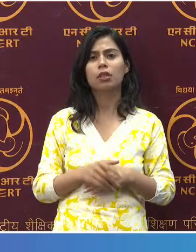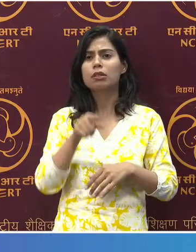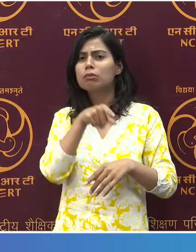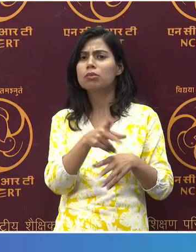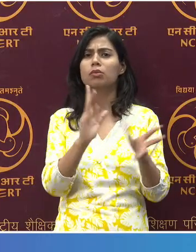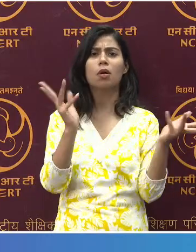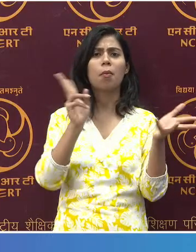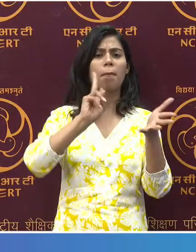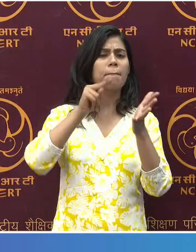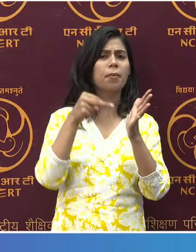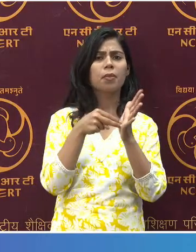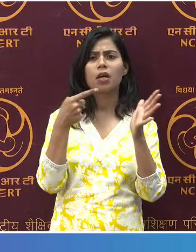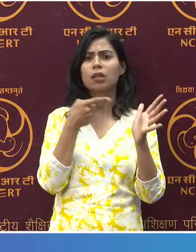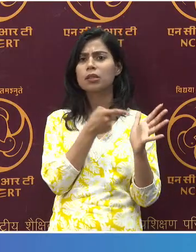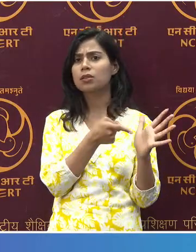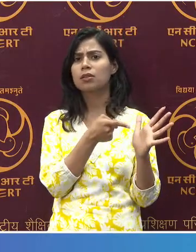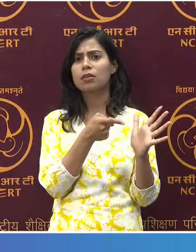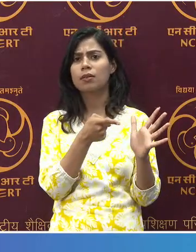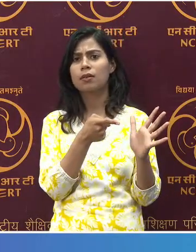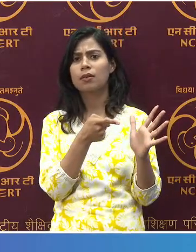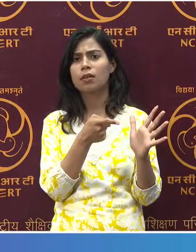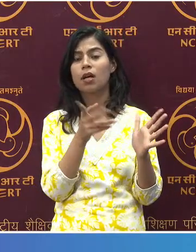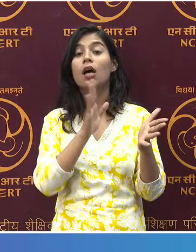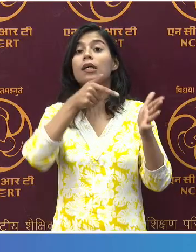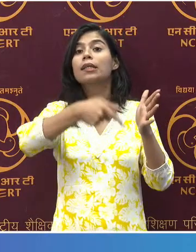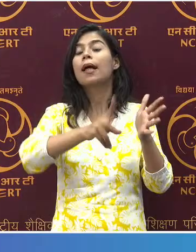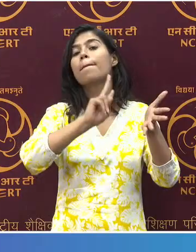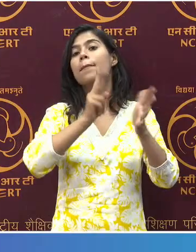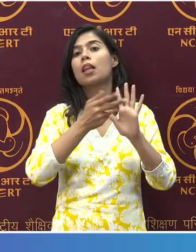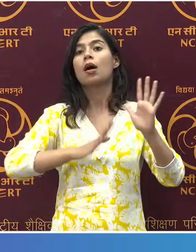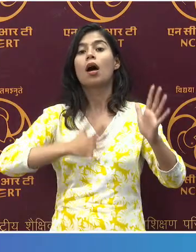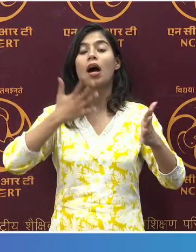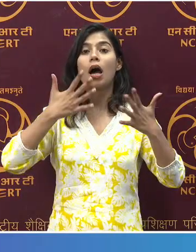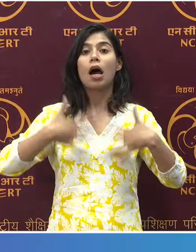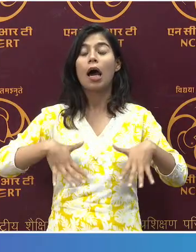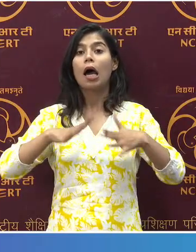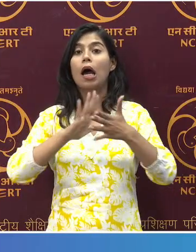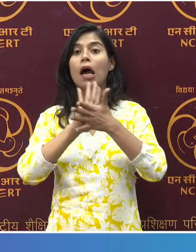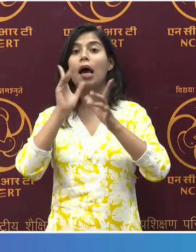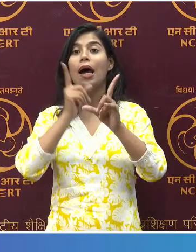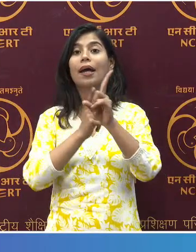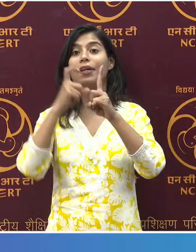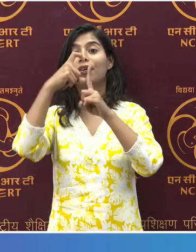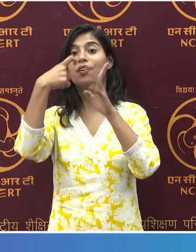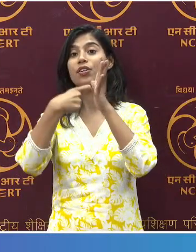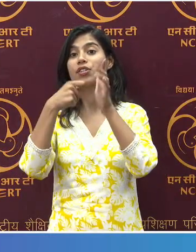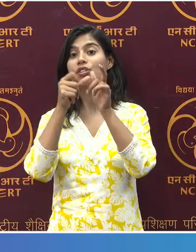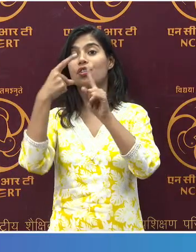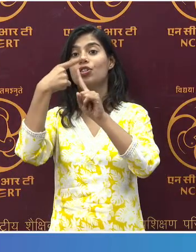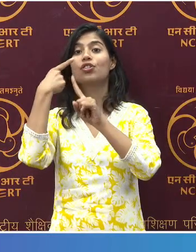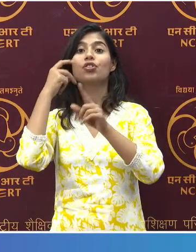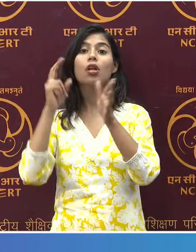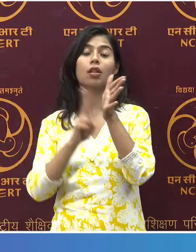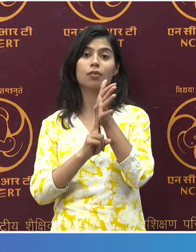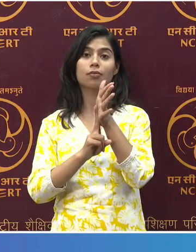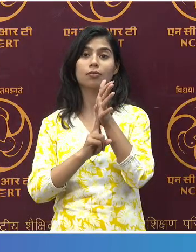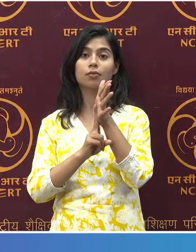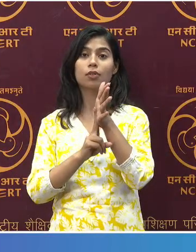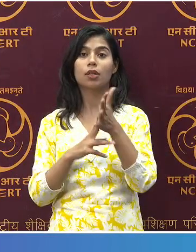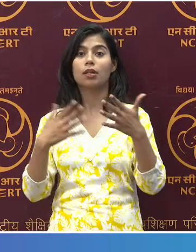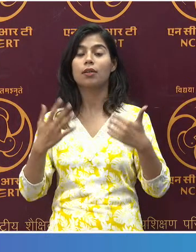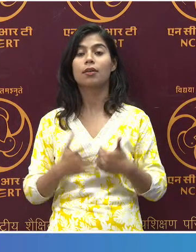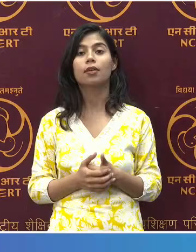case, addition of water is called hydration. Hydration means addition of water. Hydrogenation, addition of